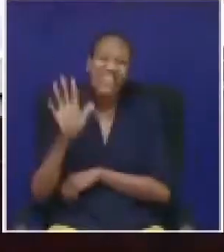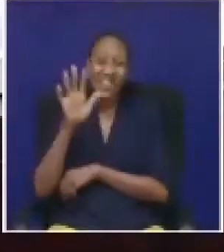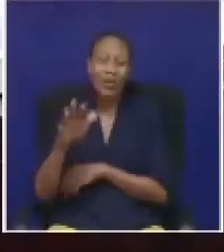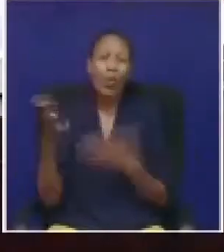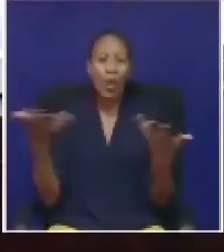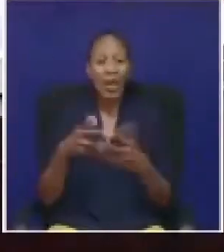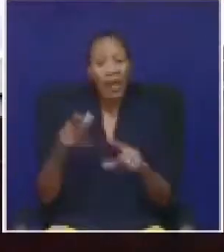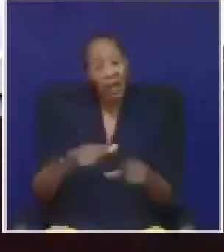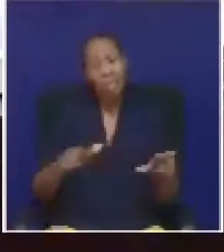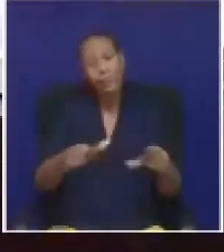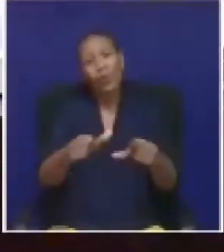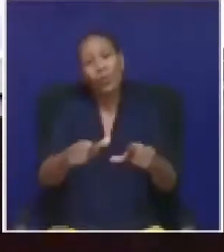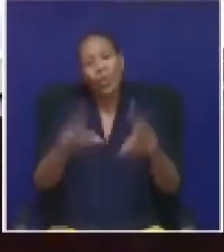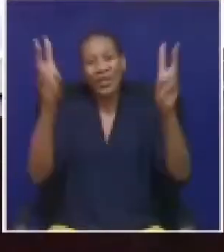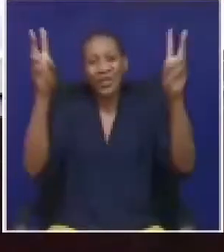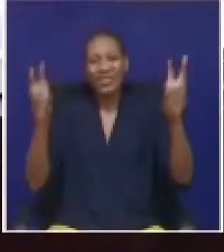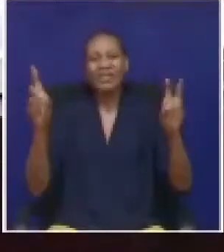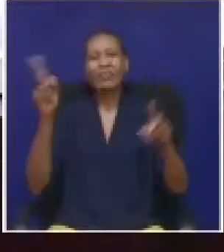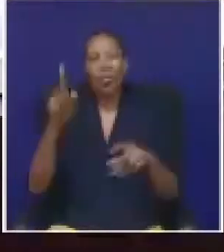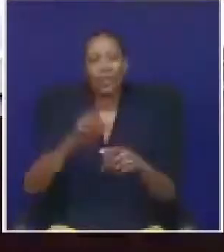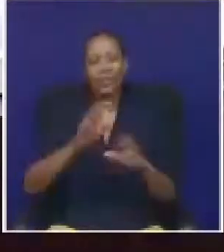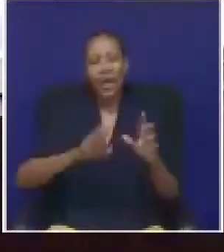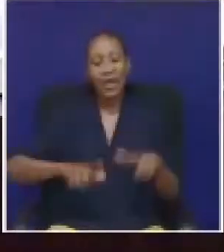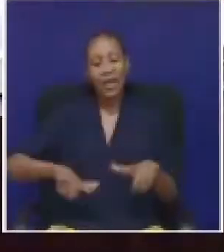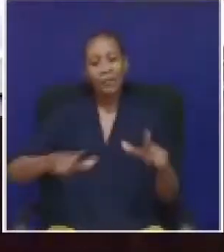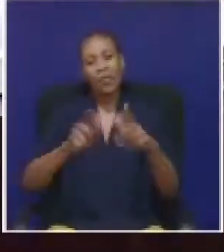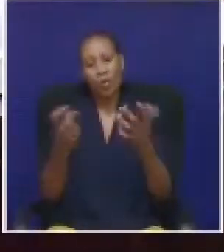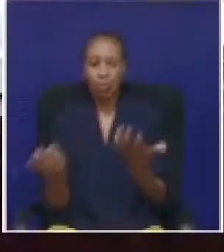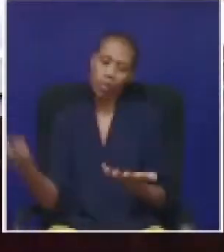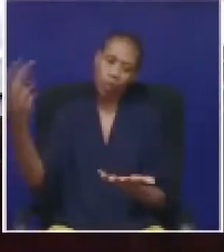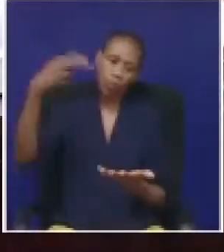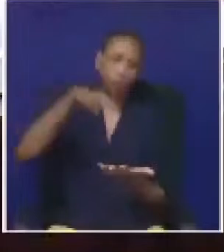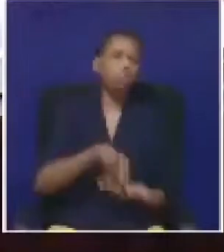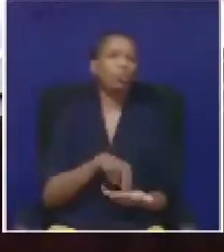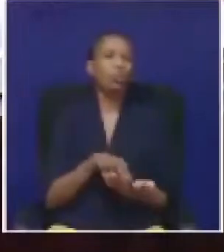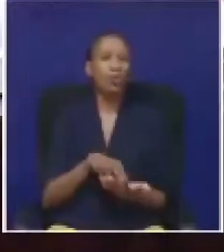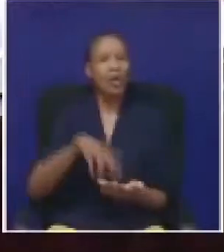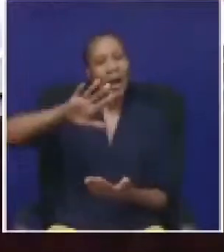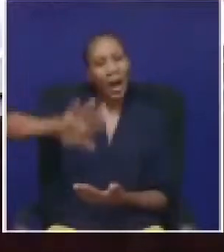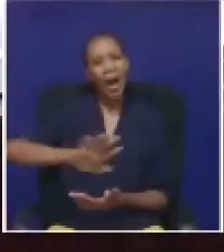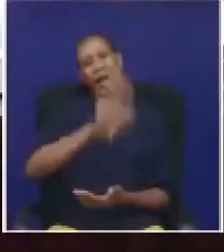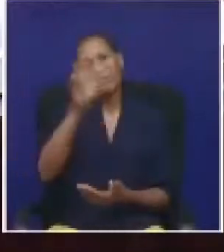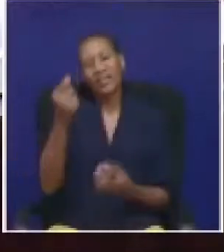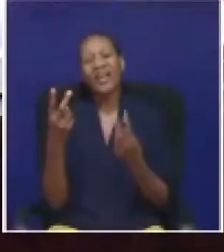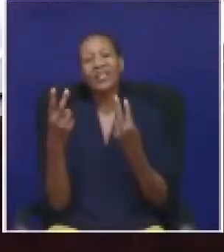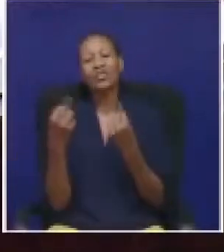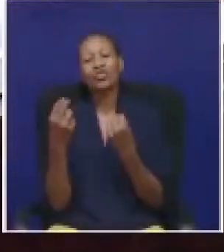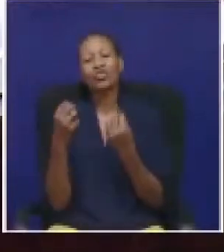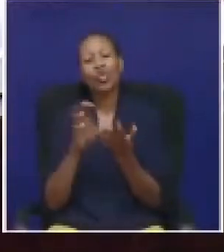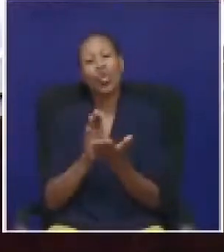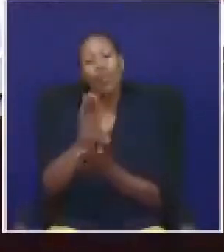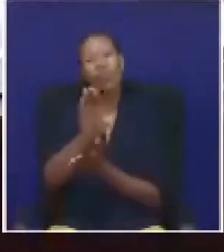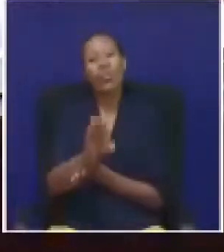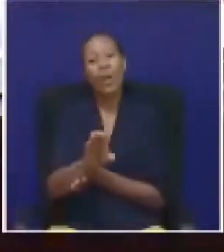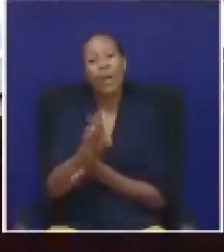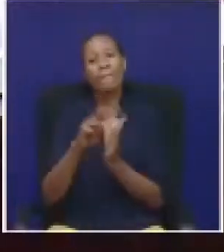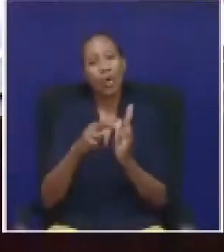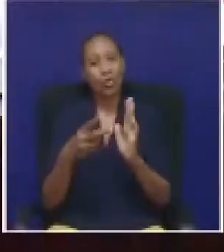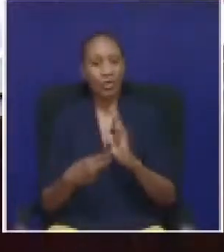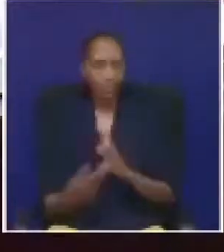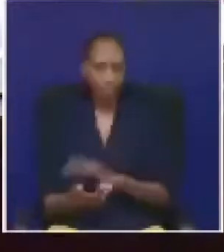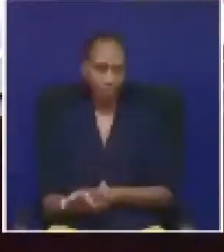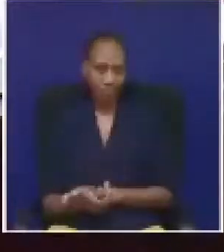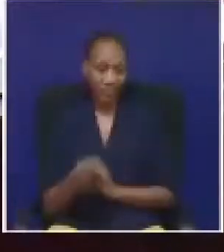themed Limpopo Rising, Africa's New Investment Frontier,